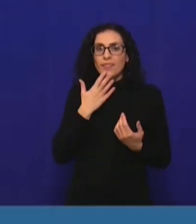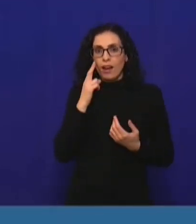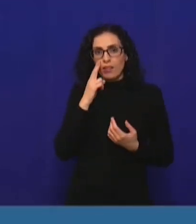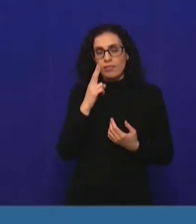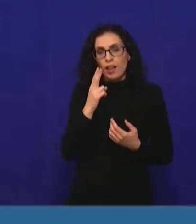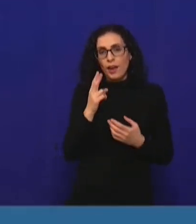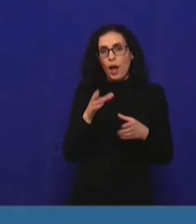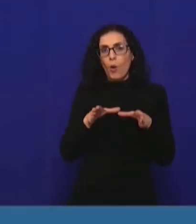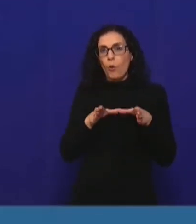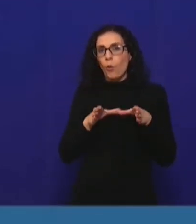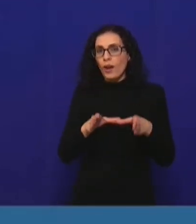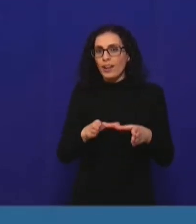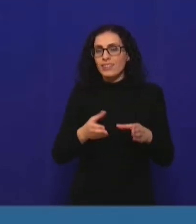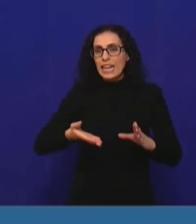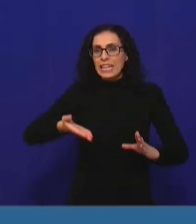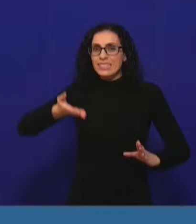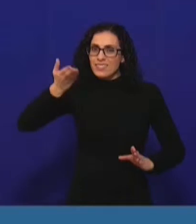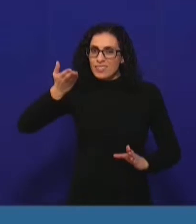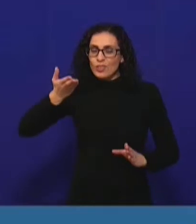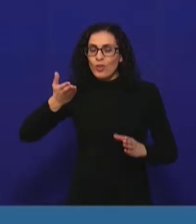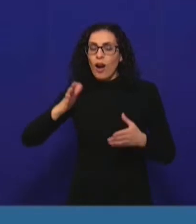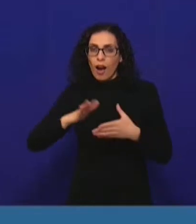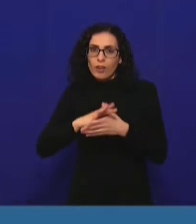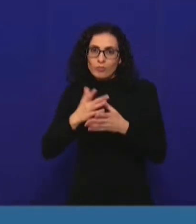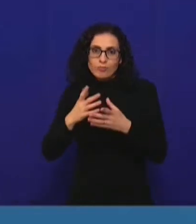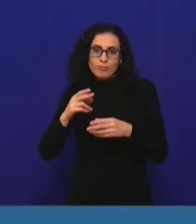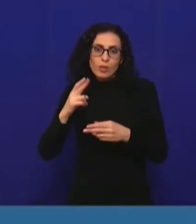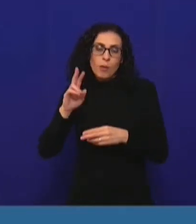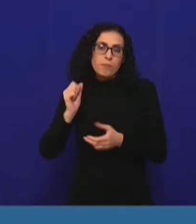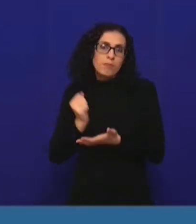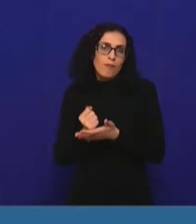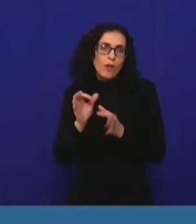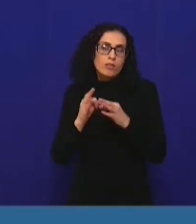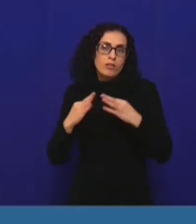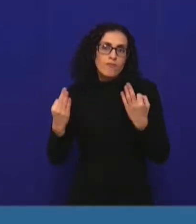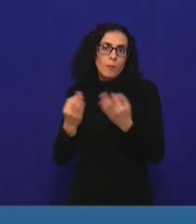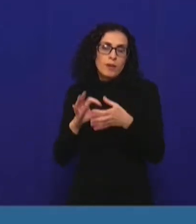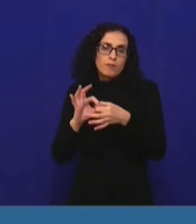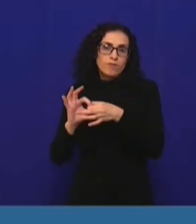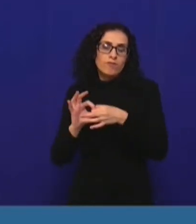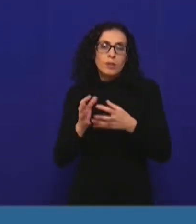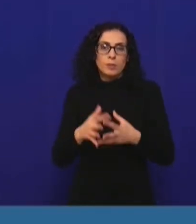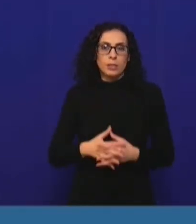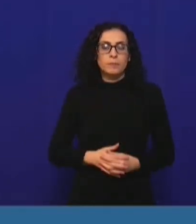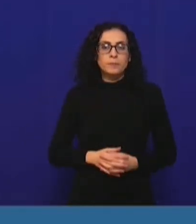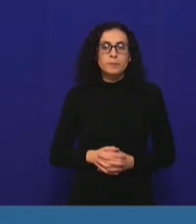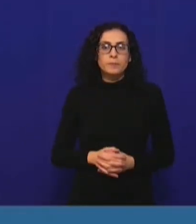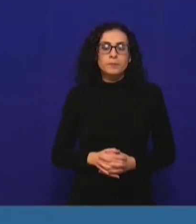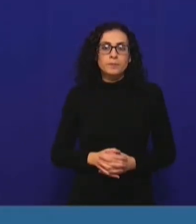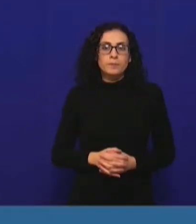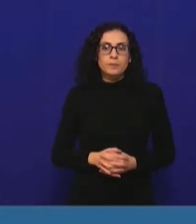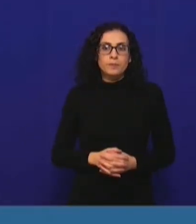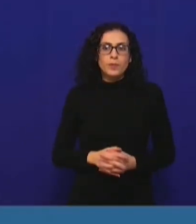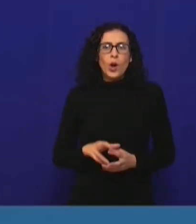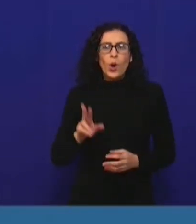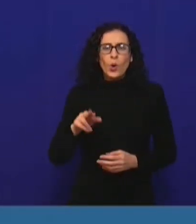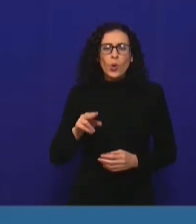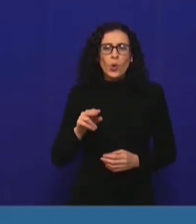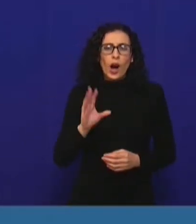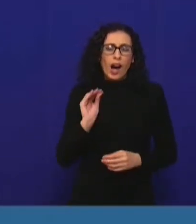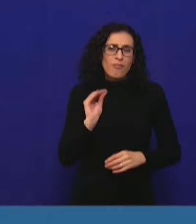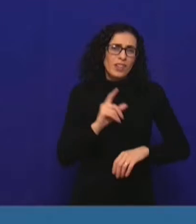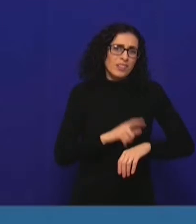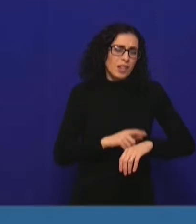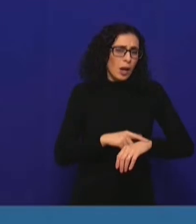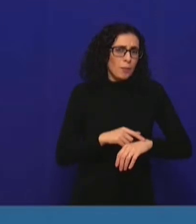in-numri tal-kwarantina jkunu qegħdin jiżdiedu. U l-maġġor parti ta' fejn kien hemm probabbli l-exposure ma kienx fl-iskejjel imma